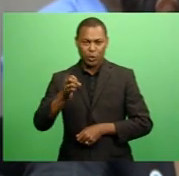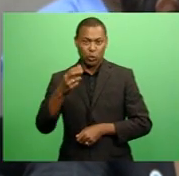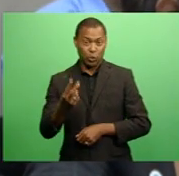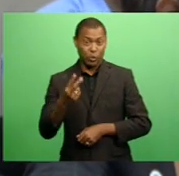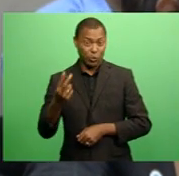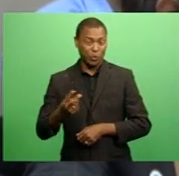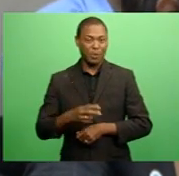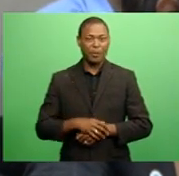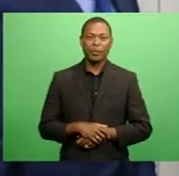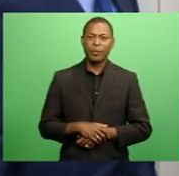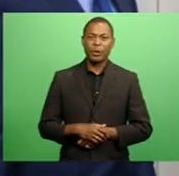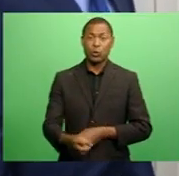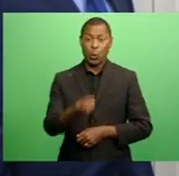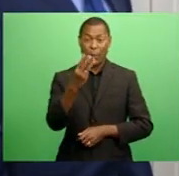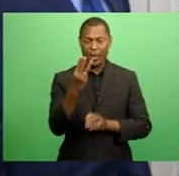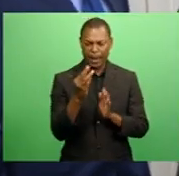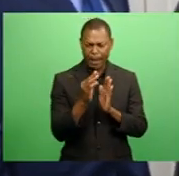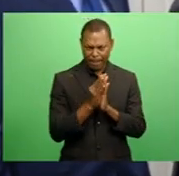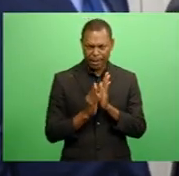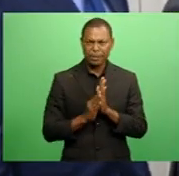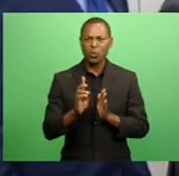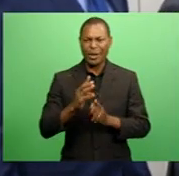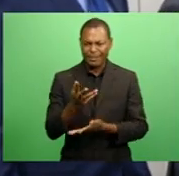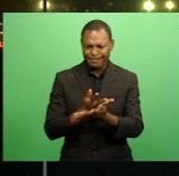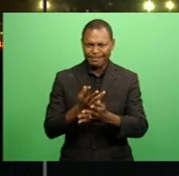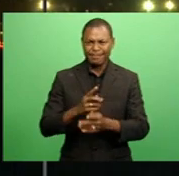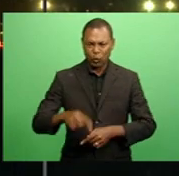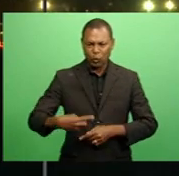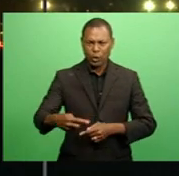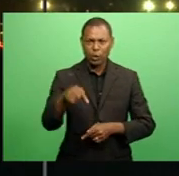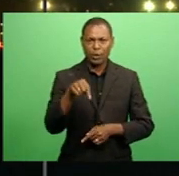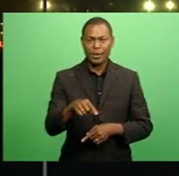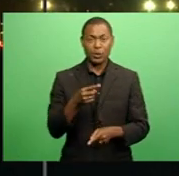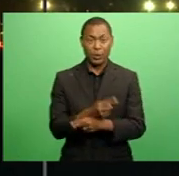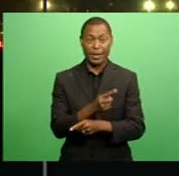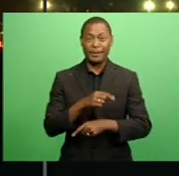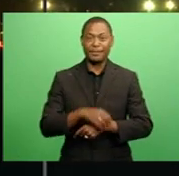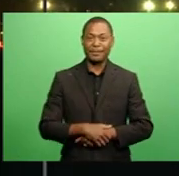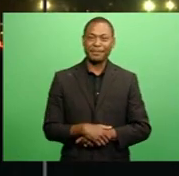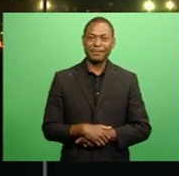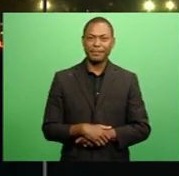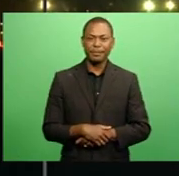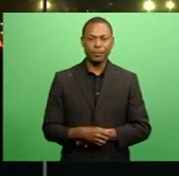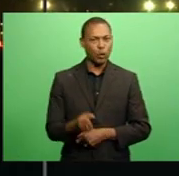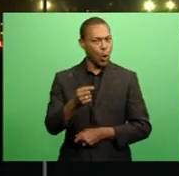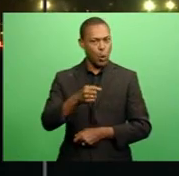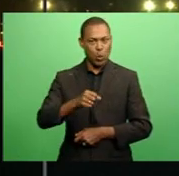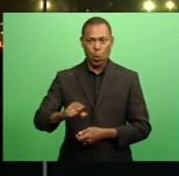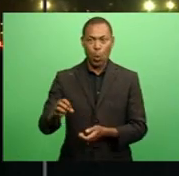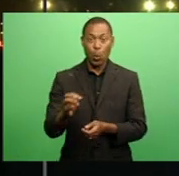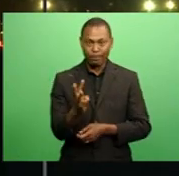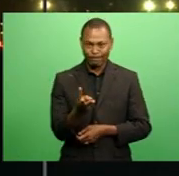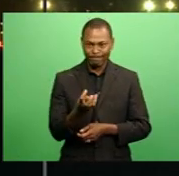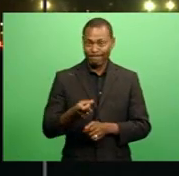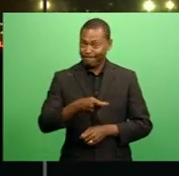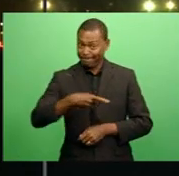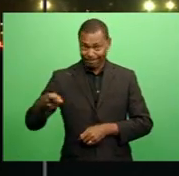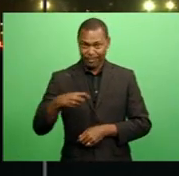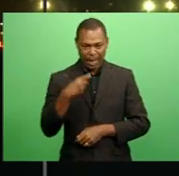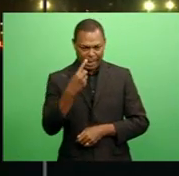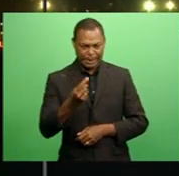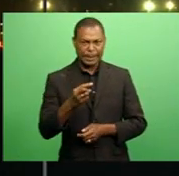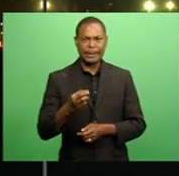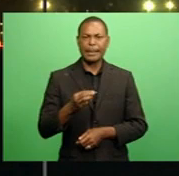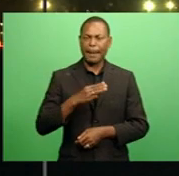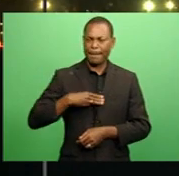on the 3 electoral bills continue this week. There will be no pay cuts for civil servants, says Minister for Economy